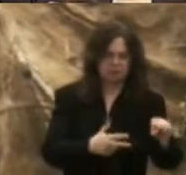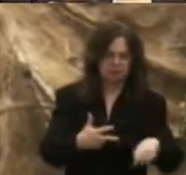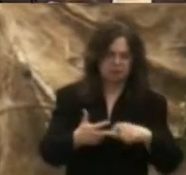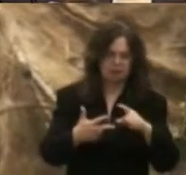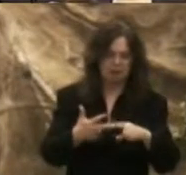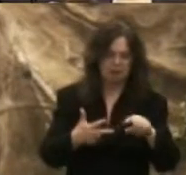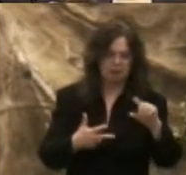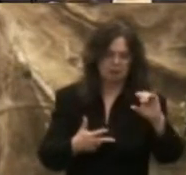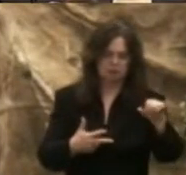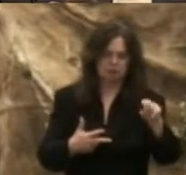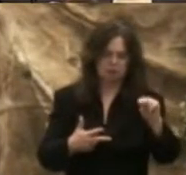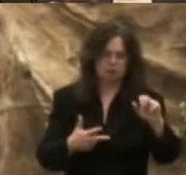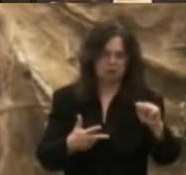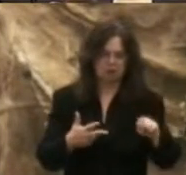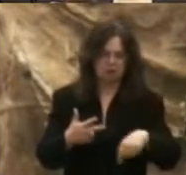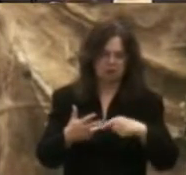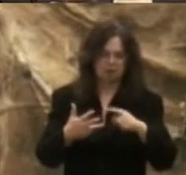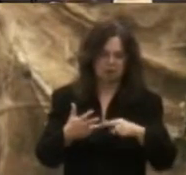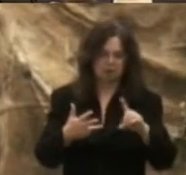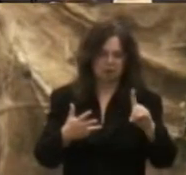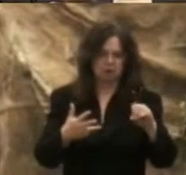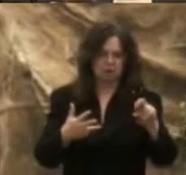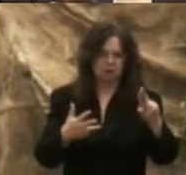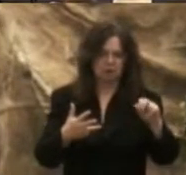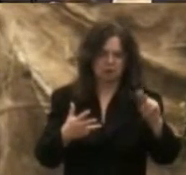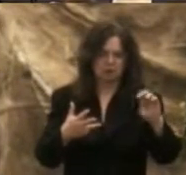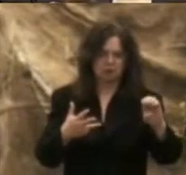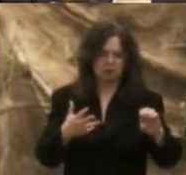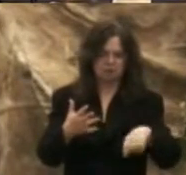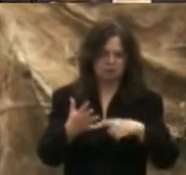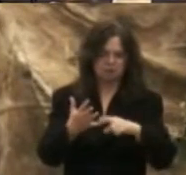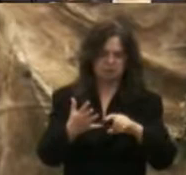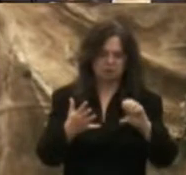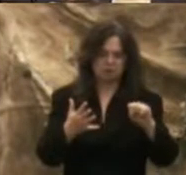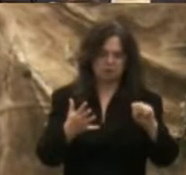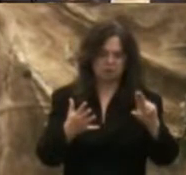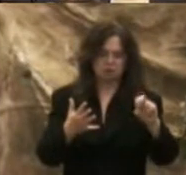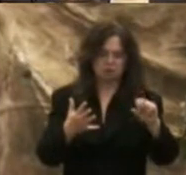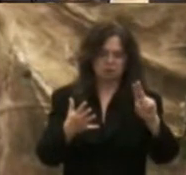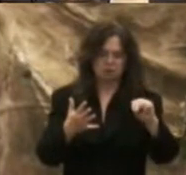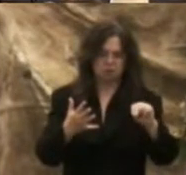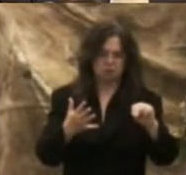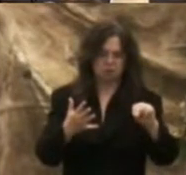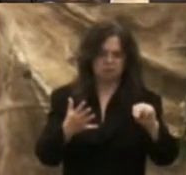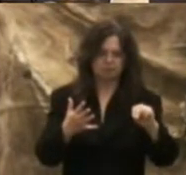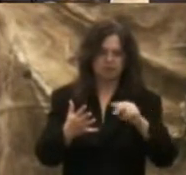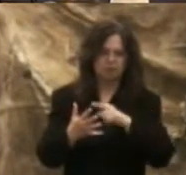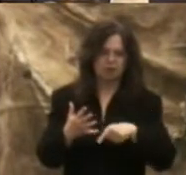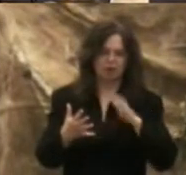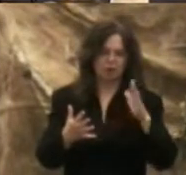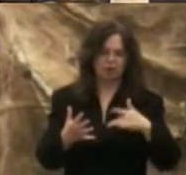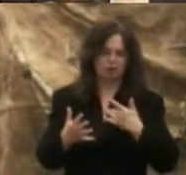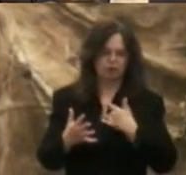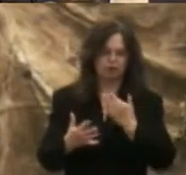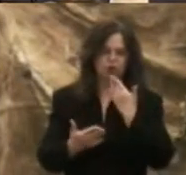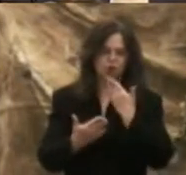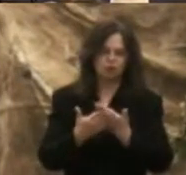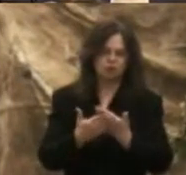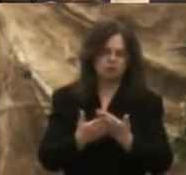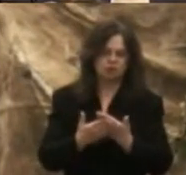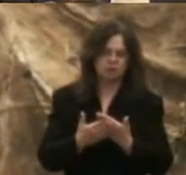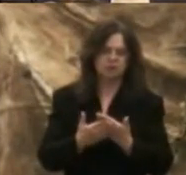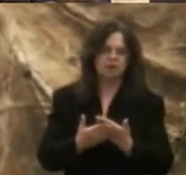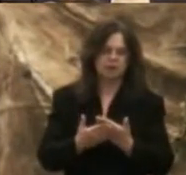Chomi, Dorrance Davick, Gabby Brown, and Susan Branstead, that they may feel your goodness and